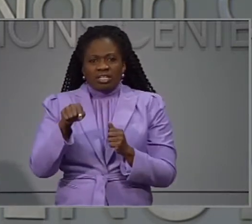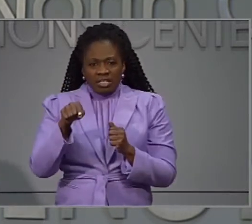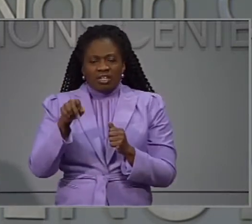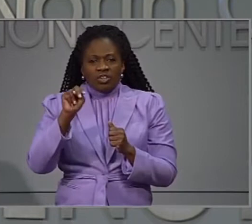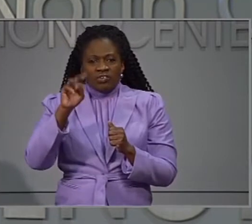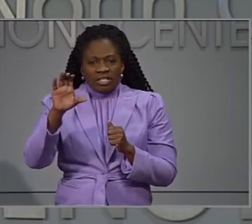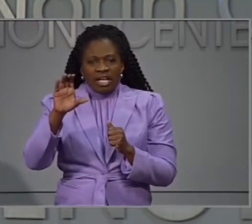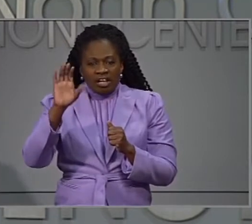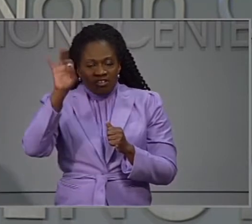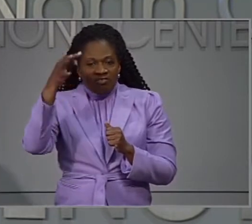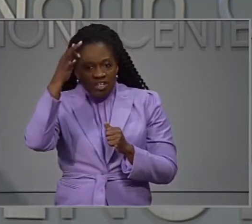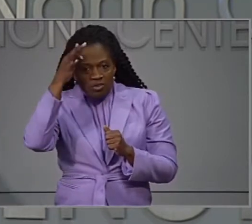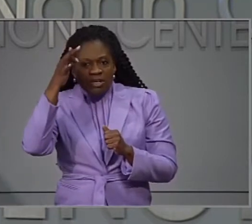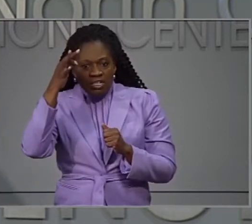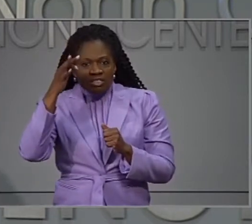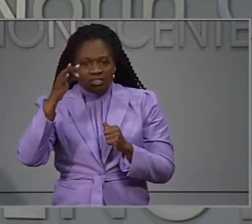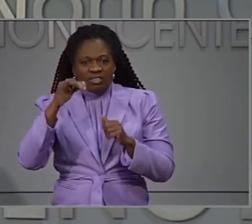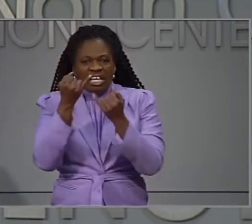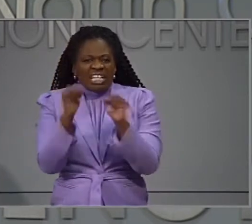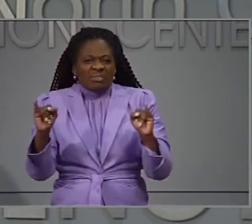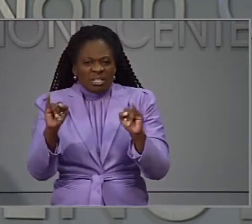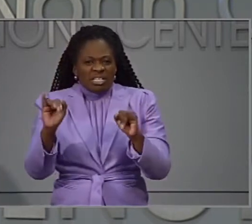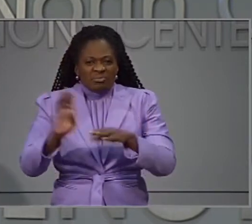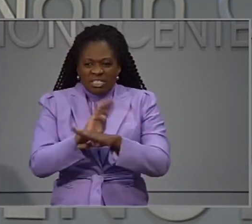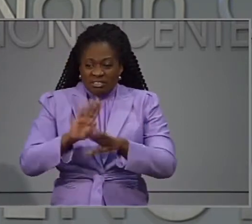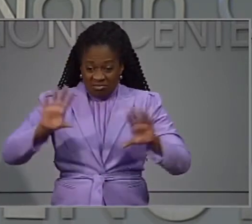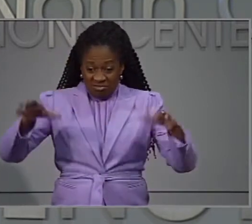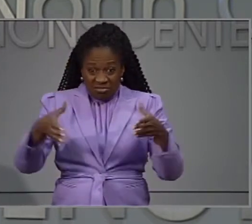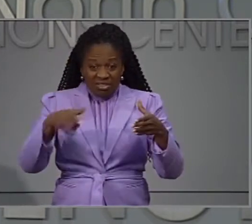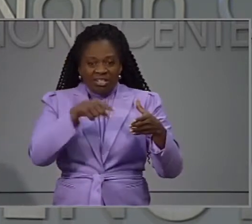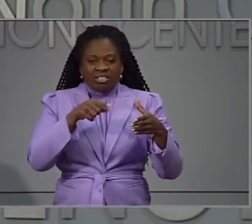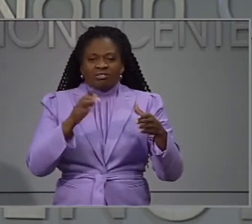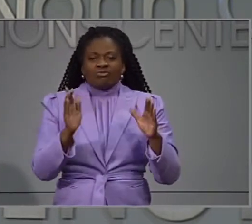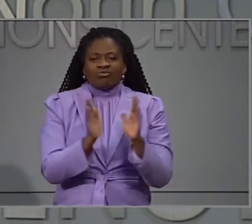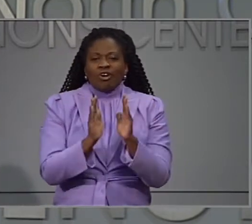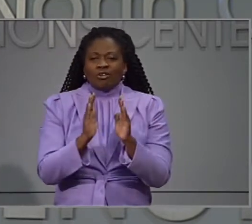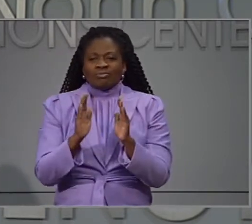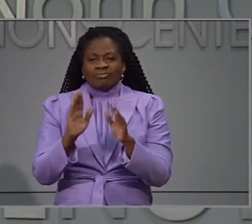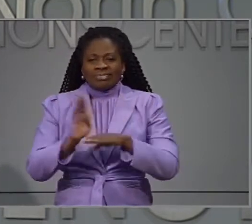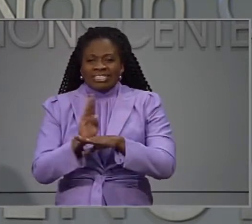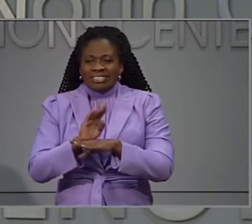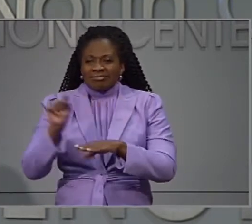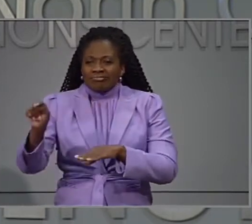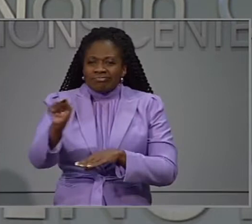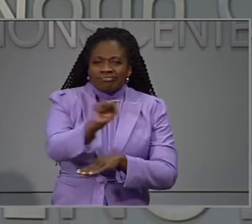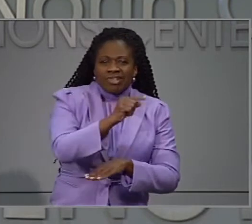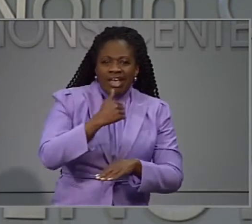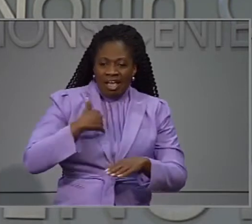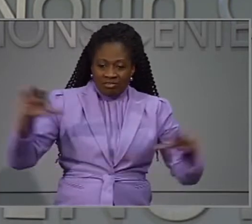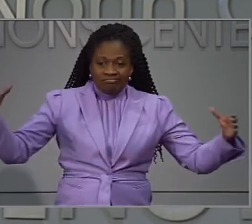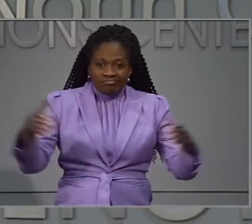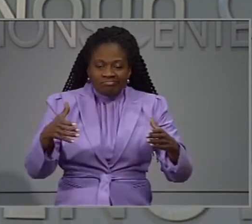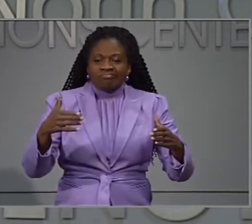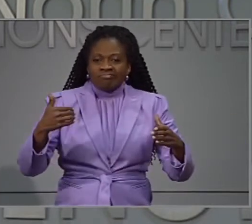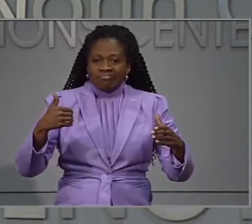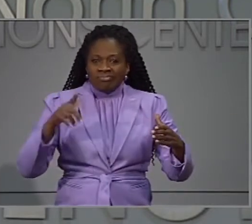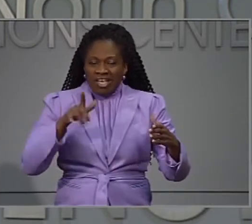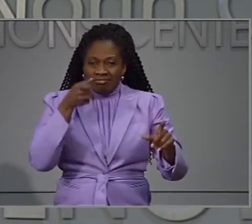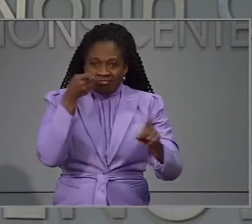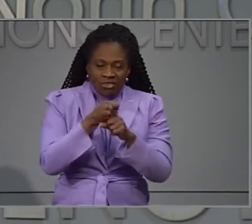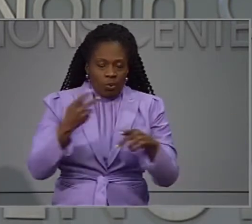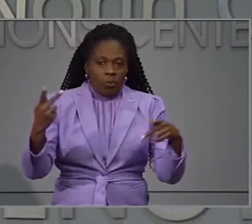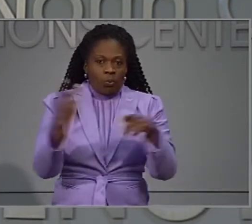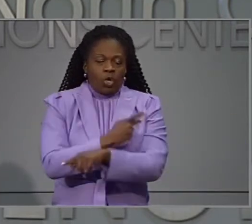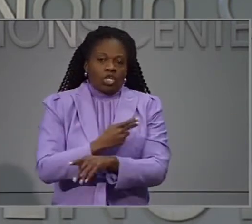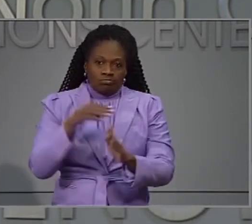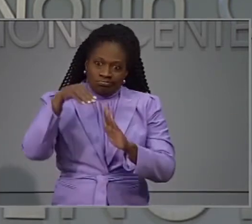Federation of Independent Businesses, which is a group of small businesses in North Carolina. They may have been hit the